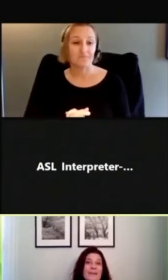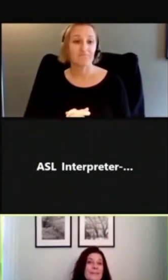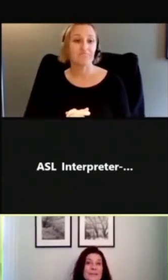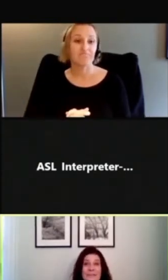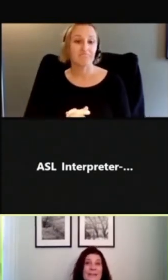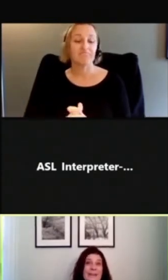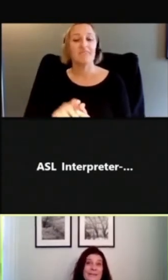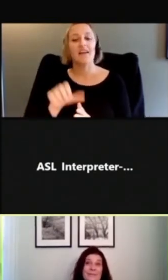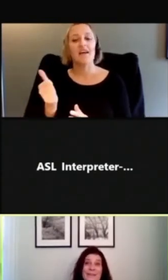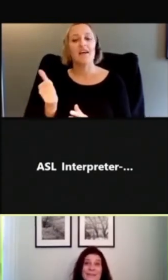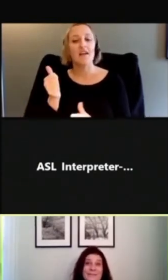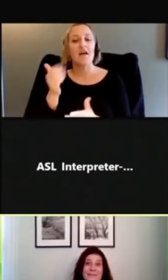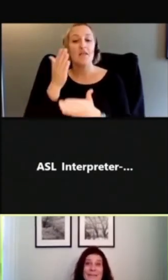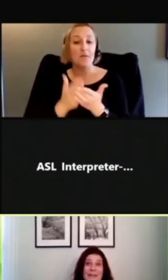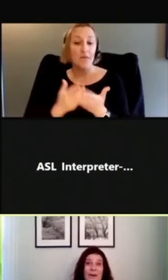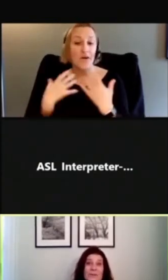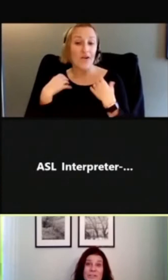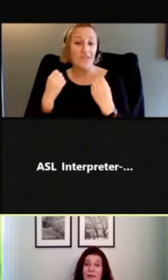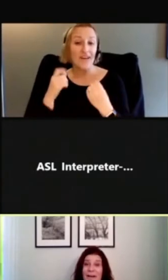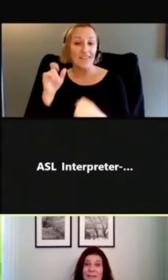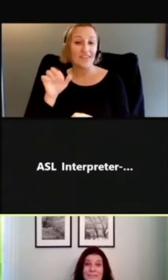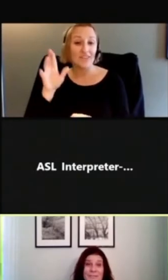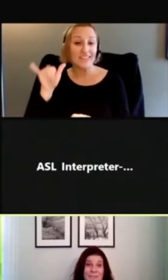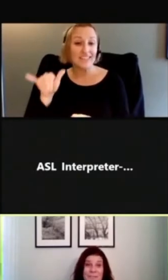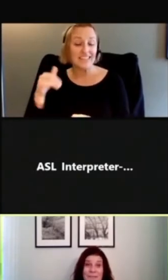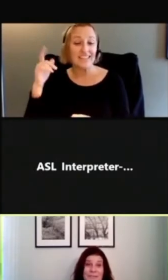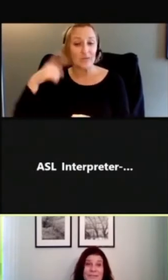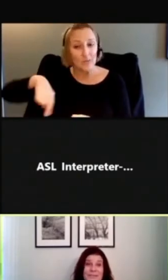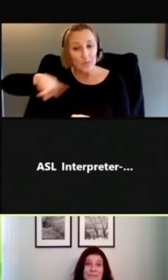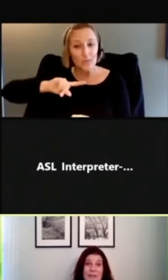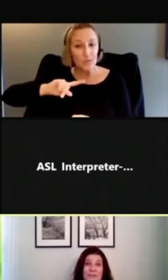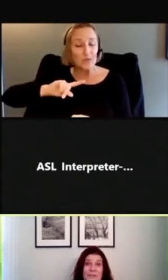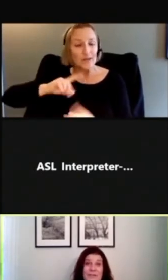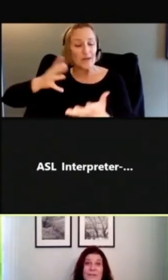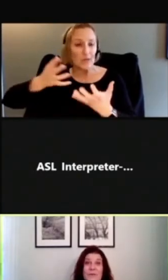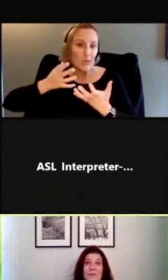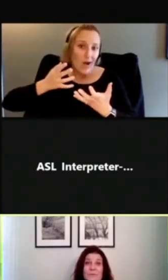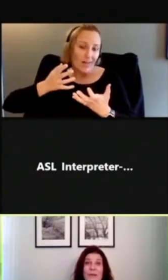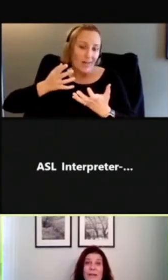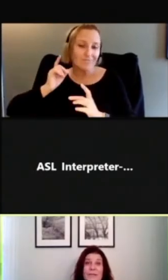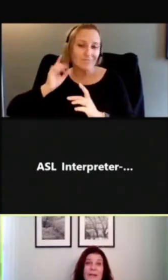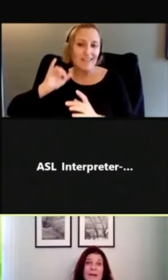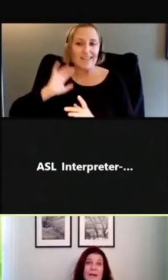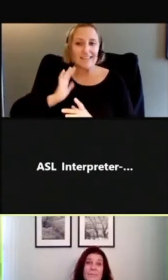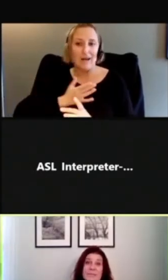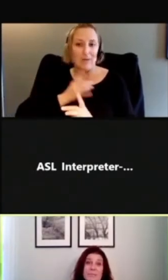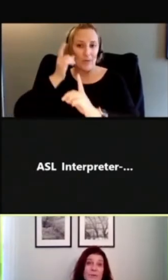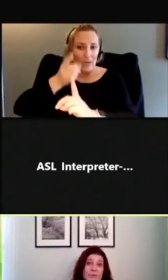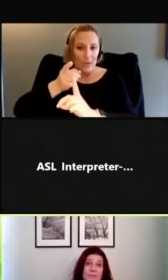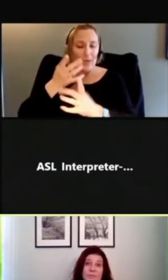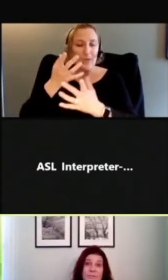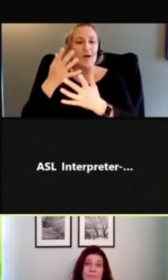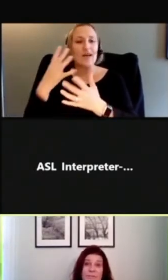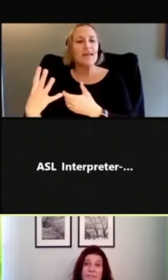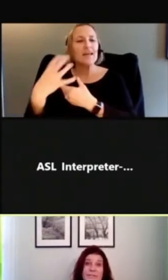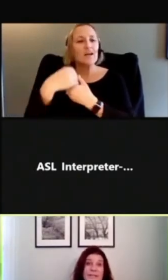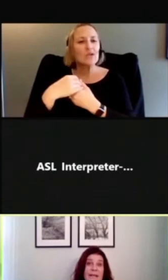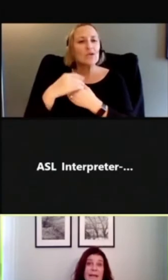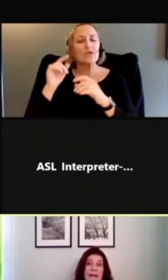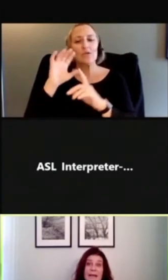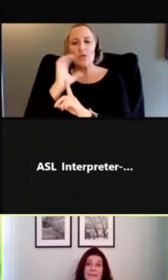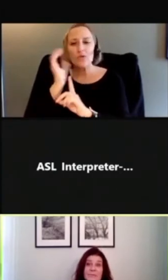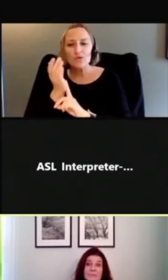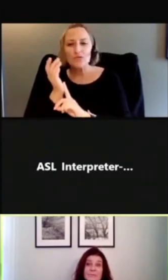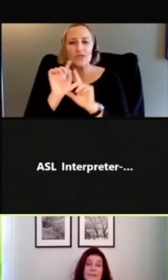Another piece of health literacy that I think all strive to do is, to kind of incorporate, explore cultural